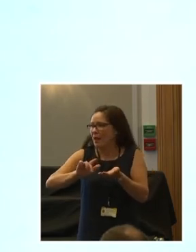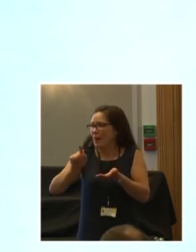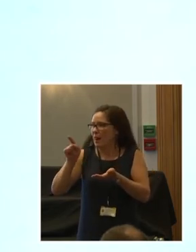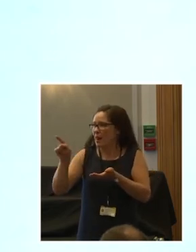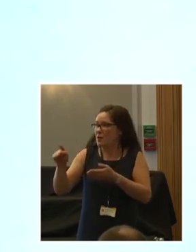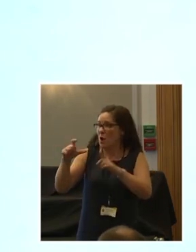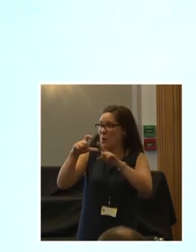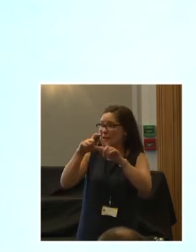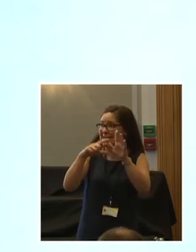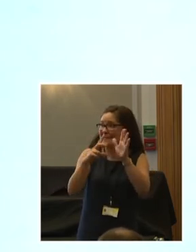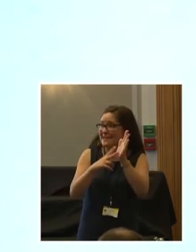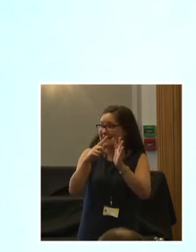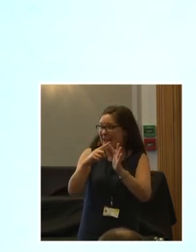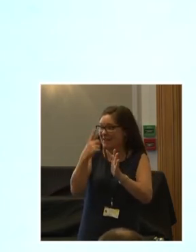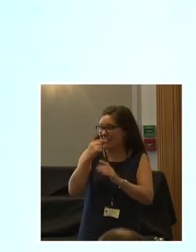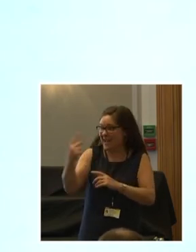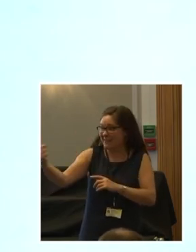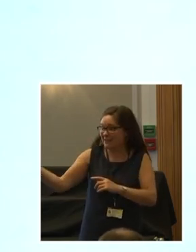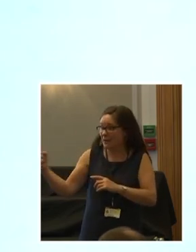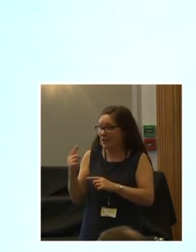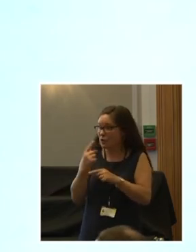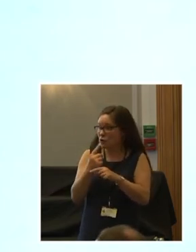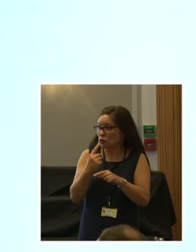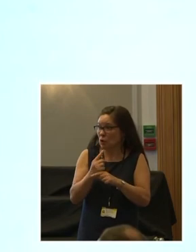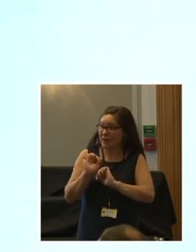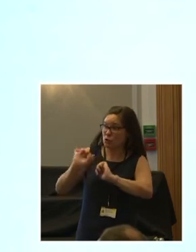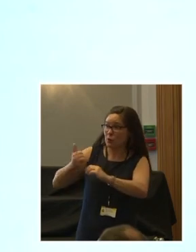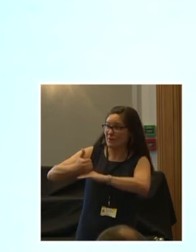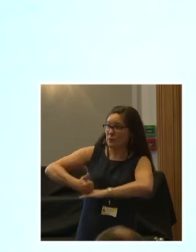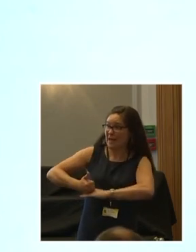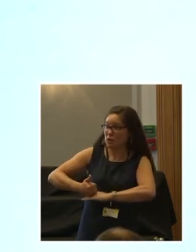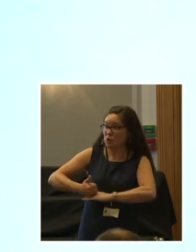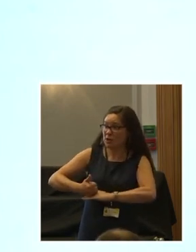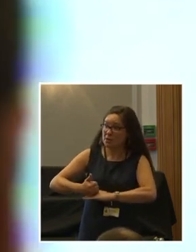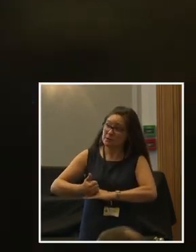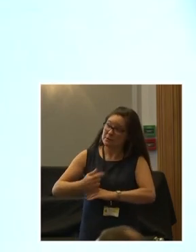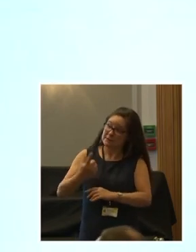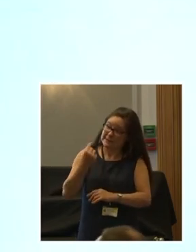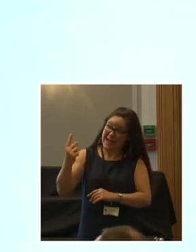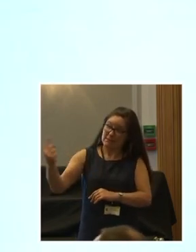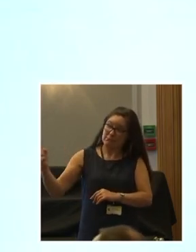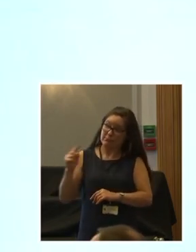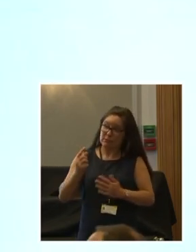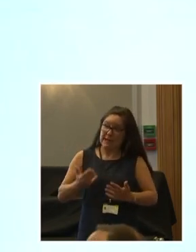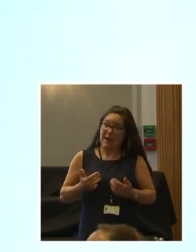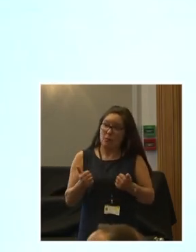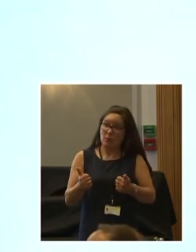that, for example, the Brailleless Foundation and collaboration we do? Absolutely. Yeah, do you want to, could a mic come over to Dave? That'd be great.